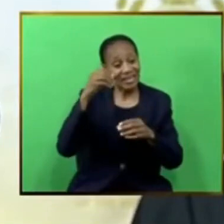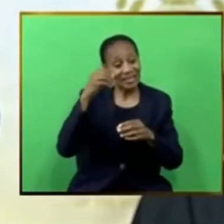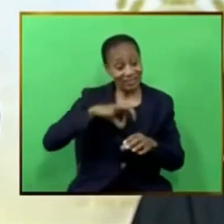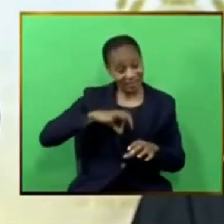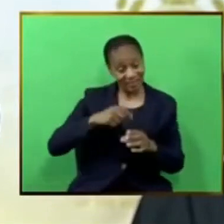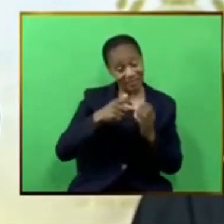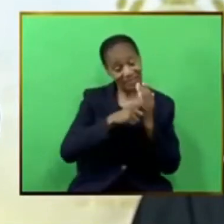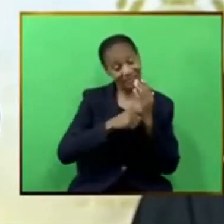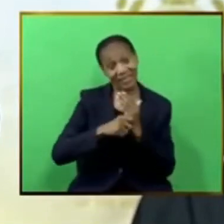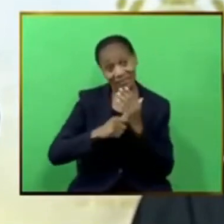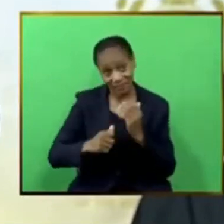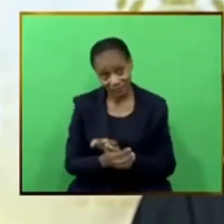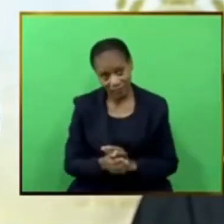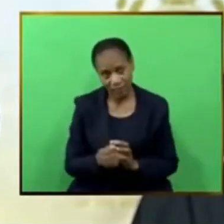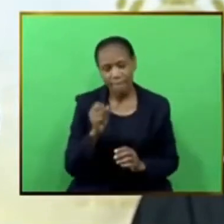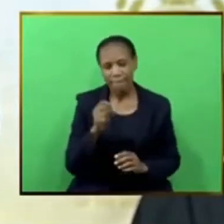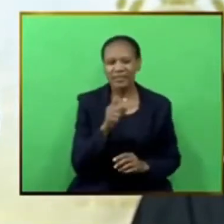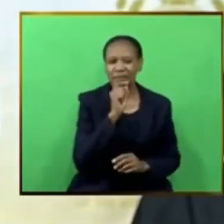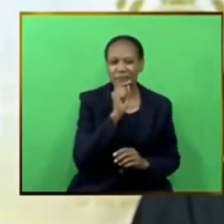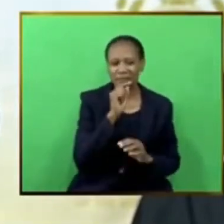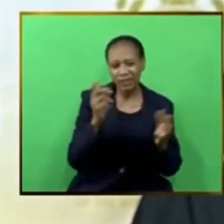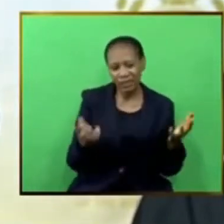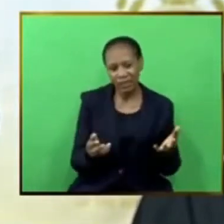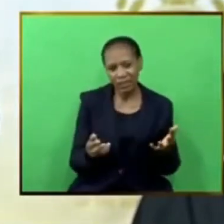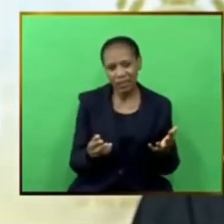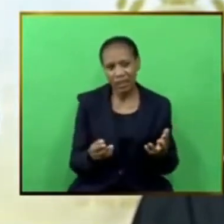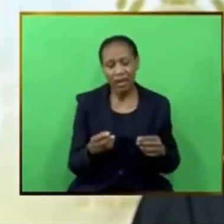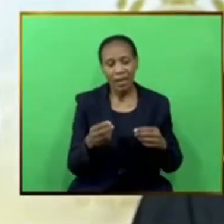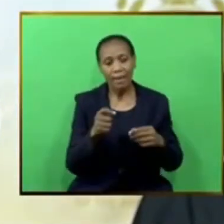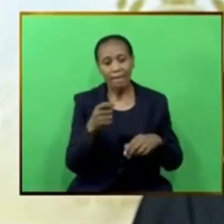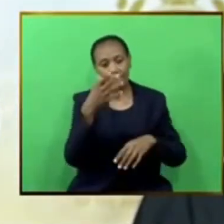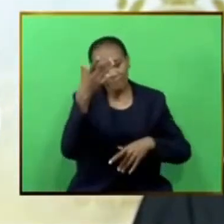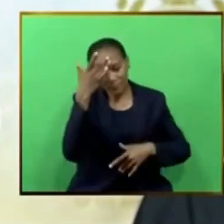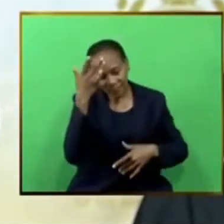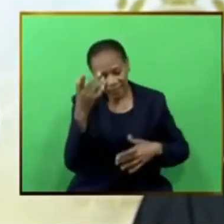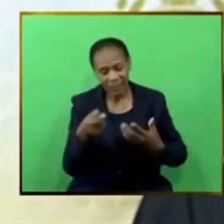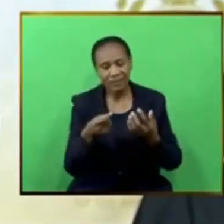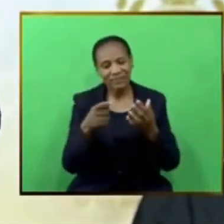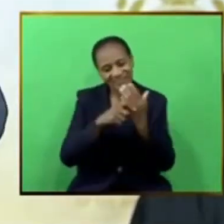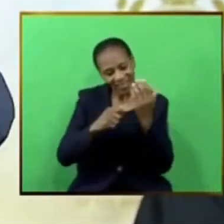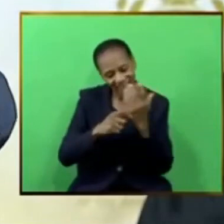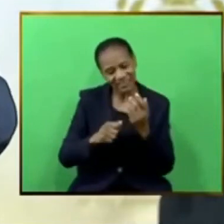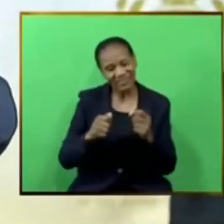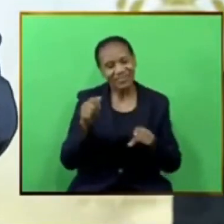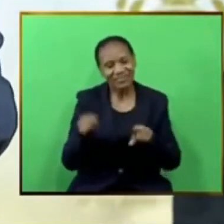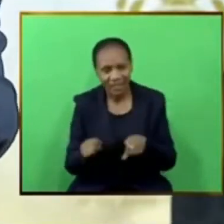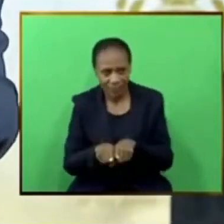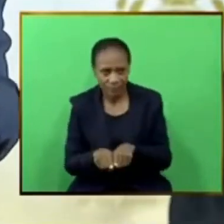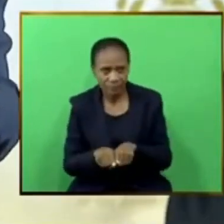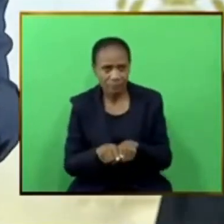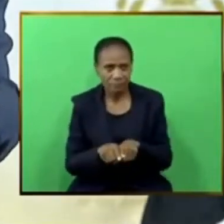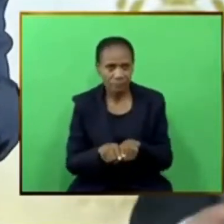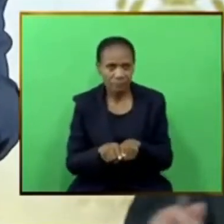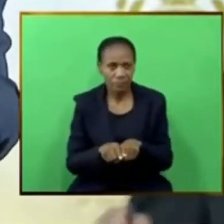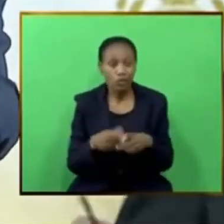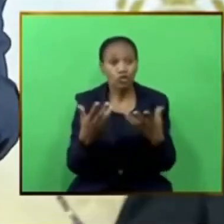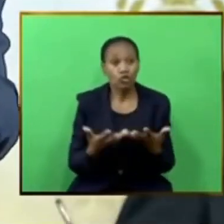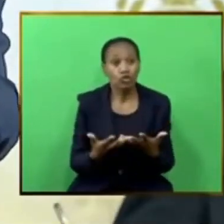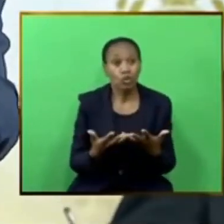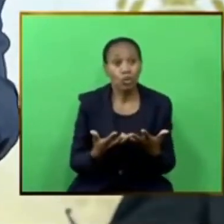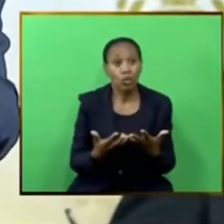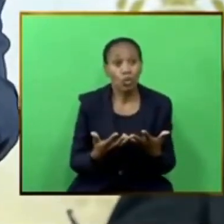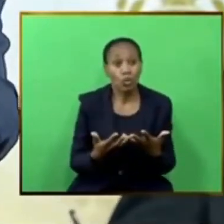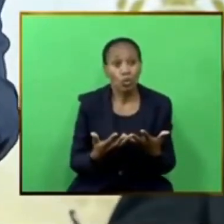adjusting tax brackets, rebates, and medical tax credits for inflation. For alcohol products, excise